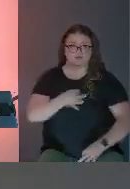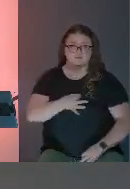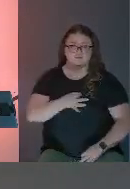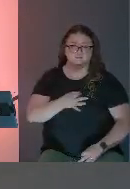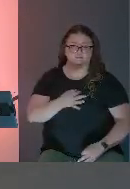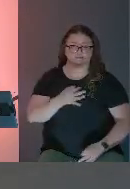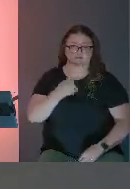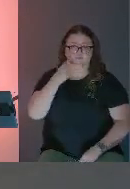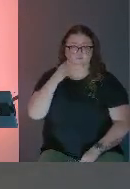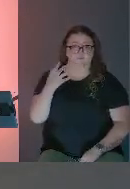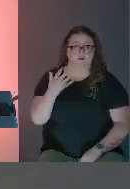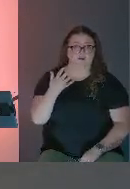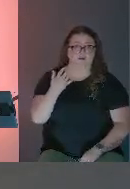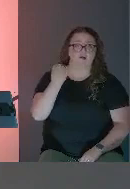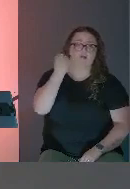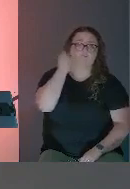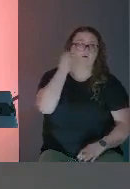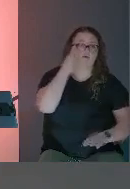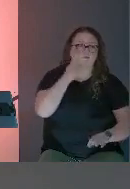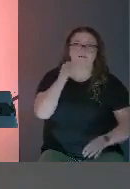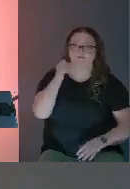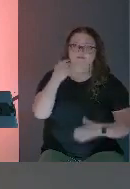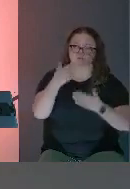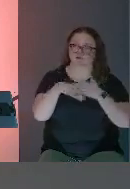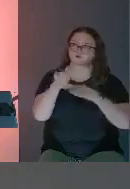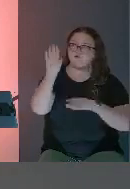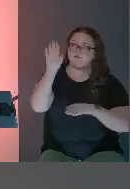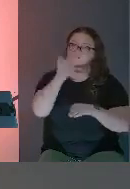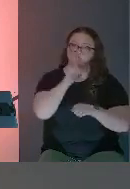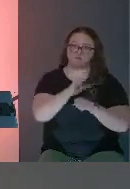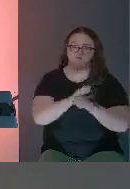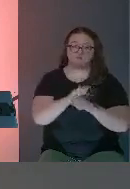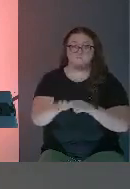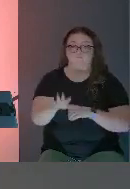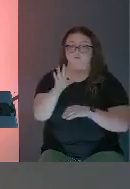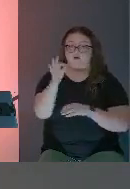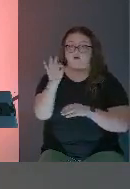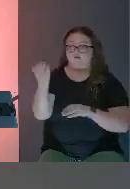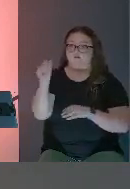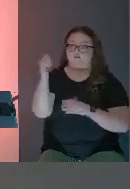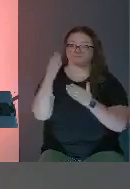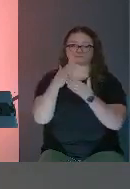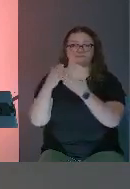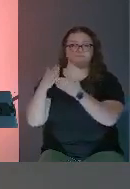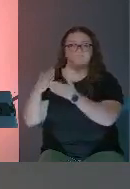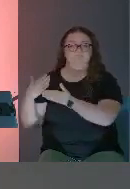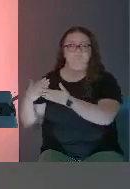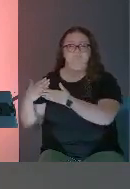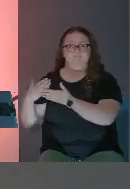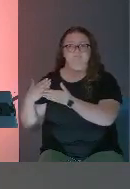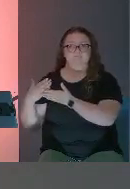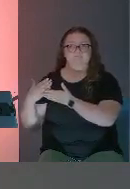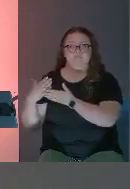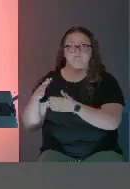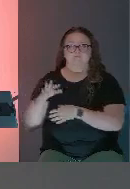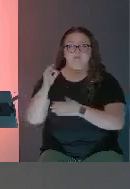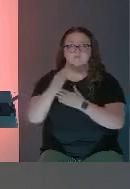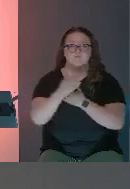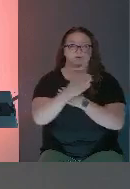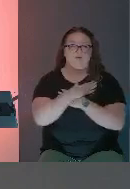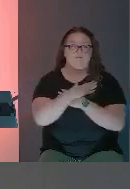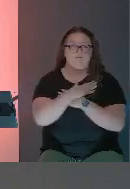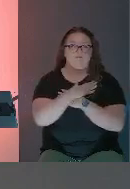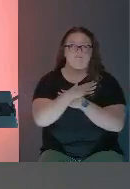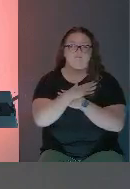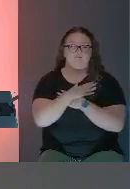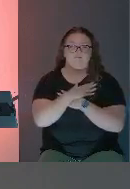choose to enter into his promises, to find the rest that God has promised you and me